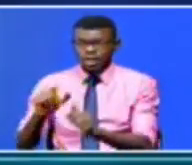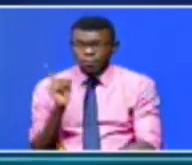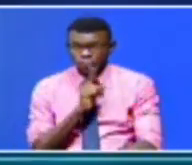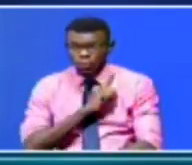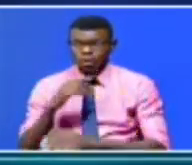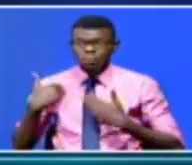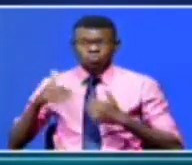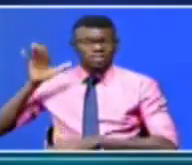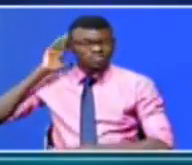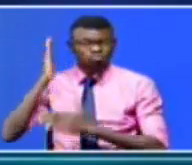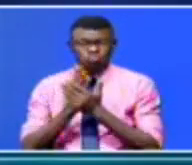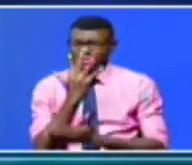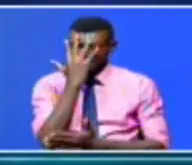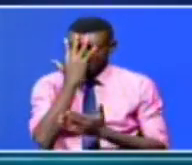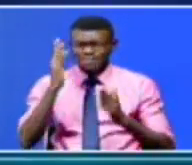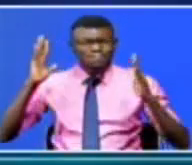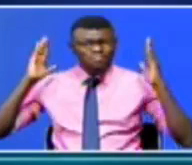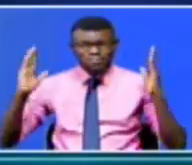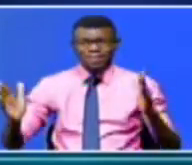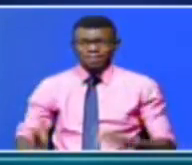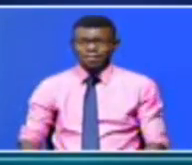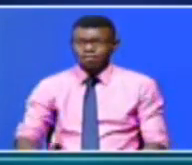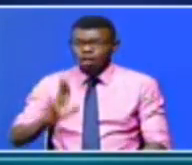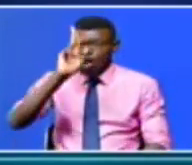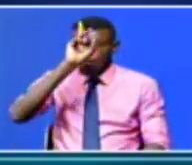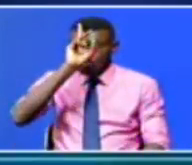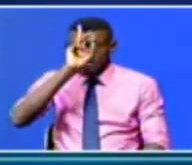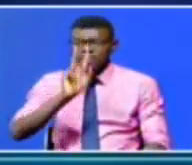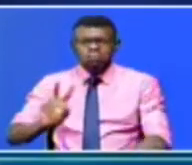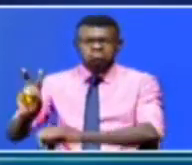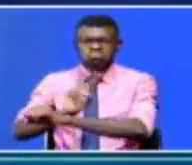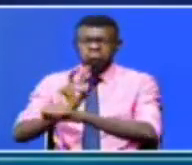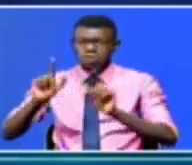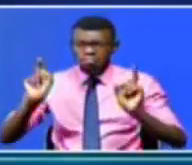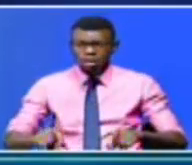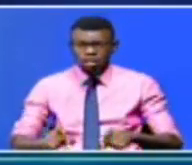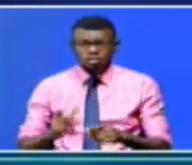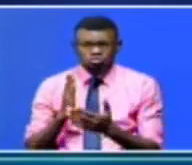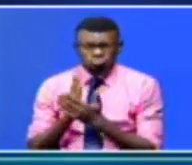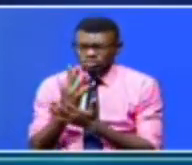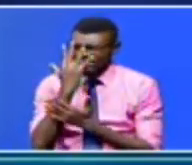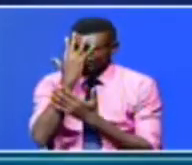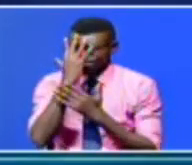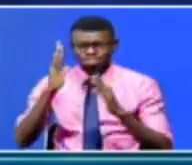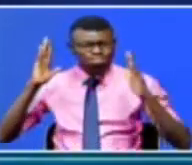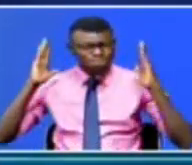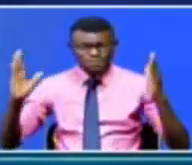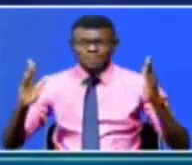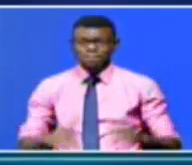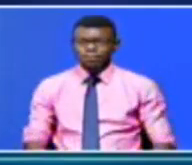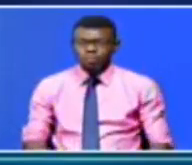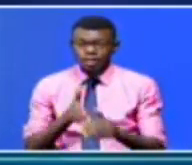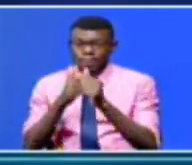listen. Ni aibu kubwa kwamba lazima askari wasimame mbele yetu. Ni aibu kubwa kwamba viongozi